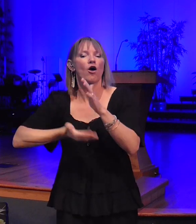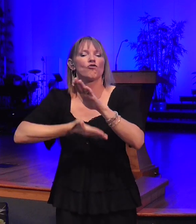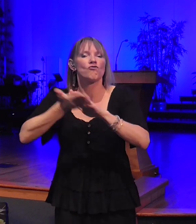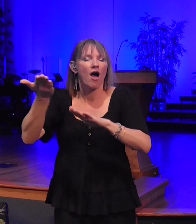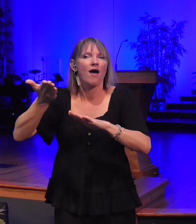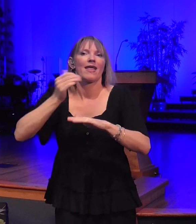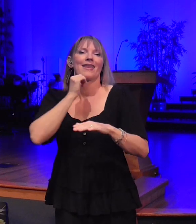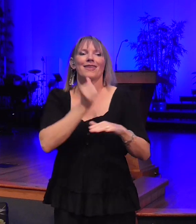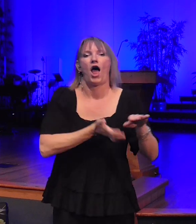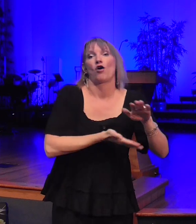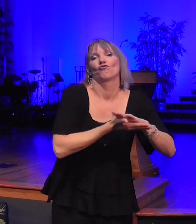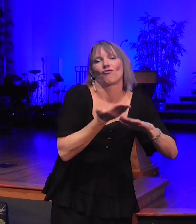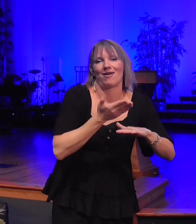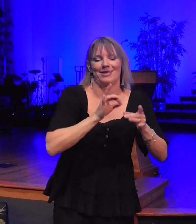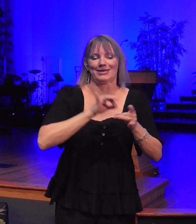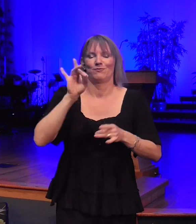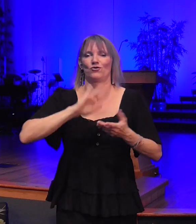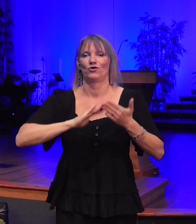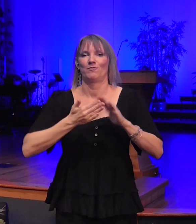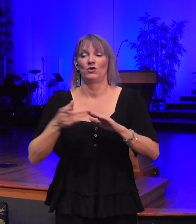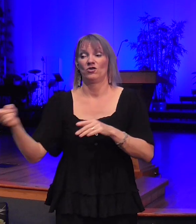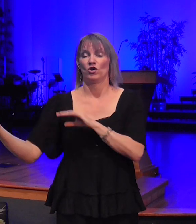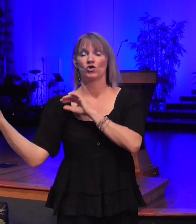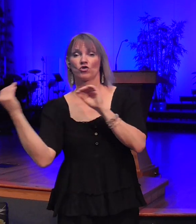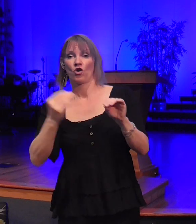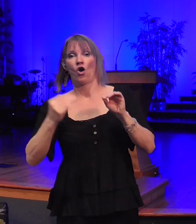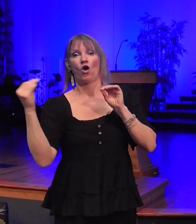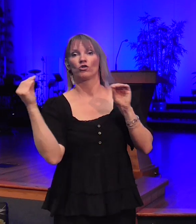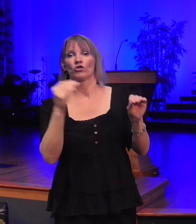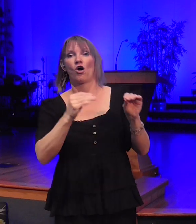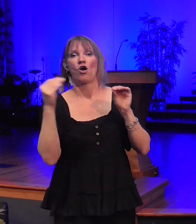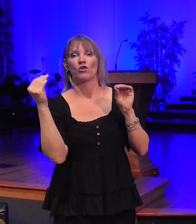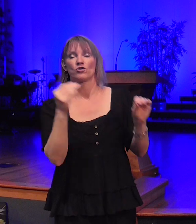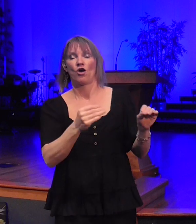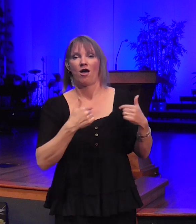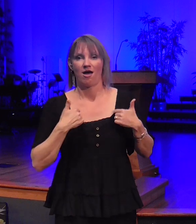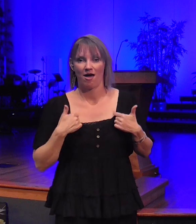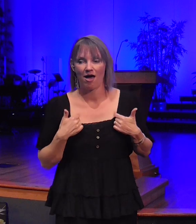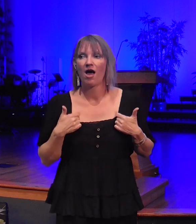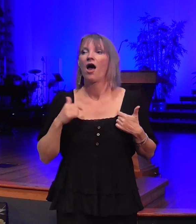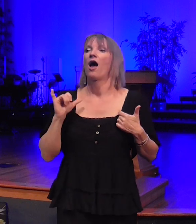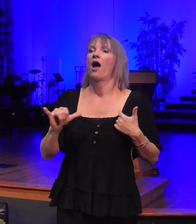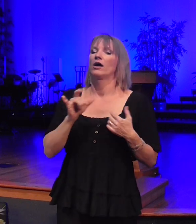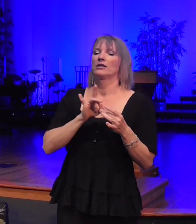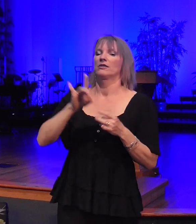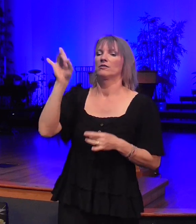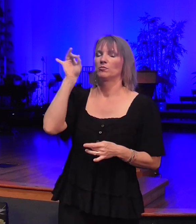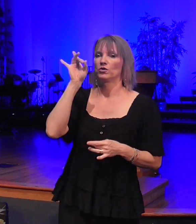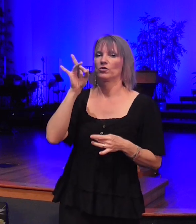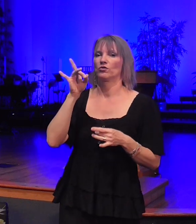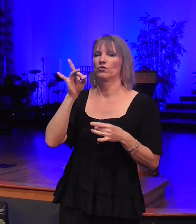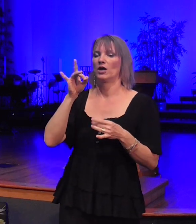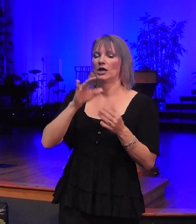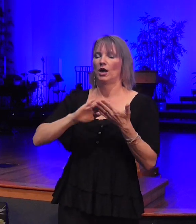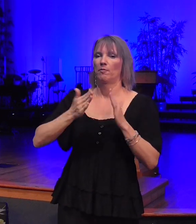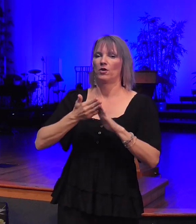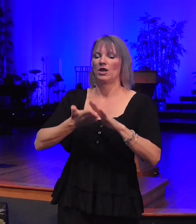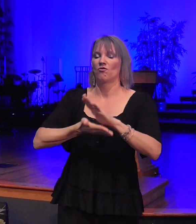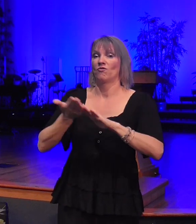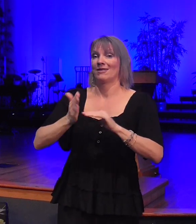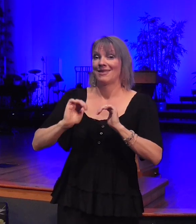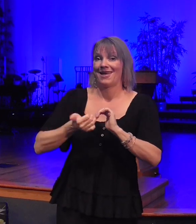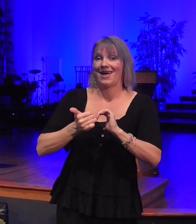community. So she taught me that spiritual community runs not on control, but trust. She taught me